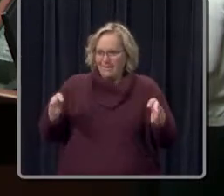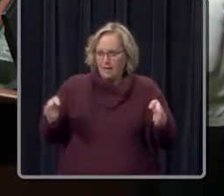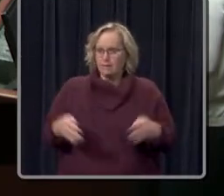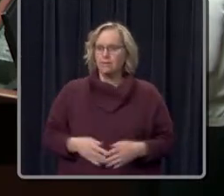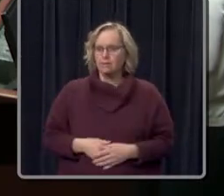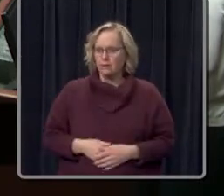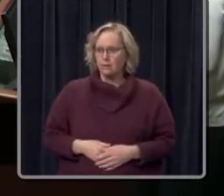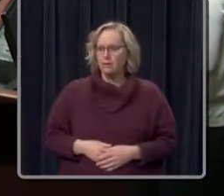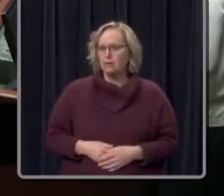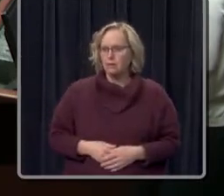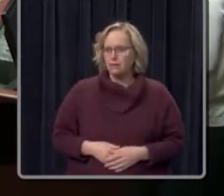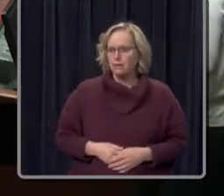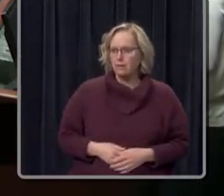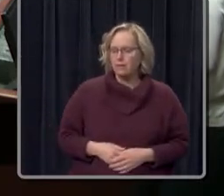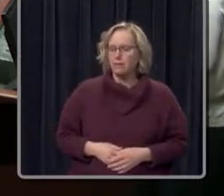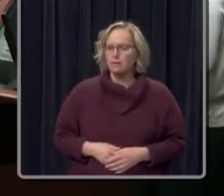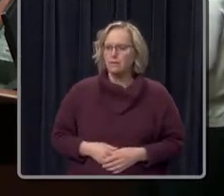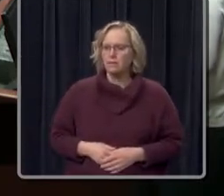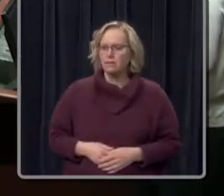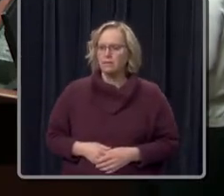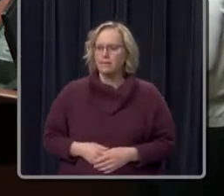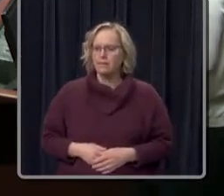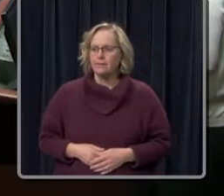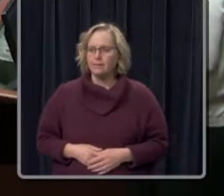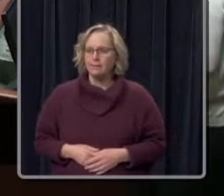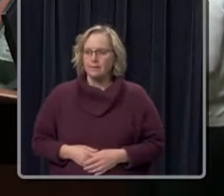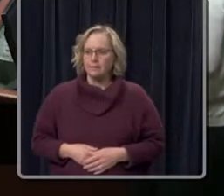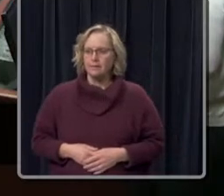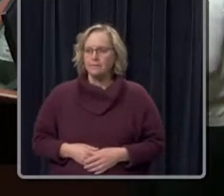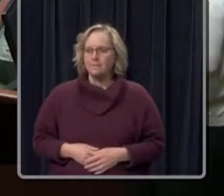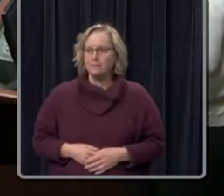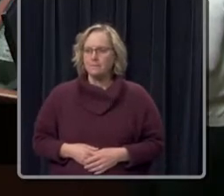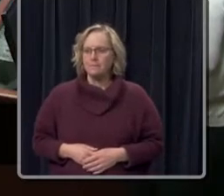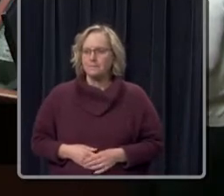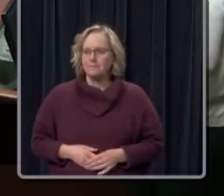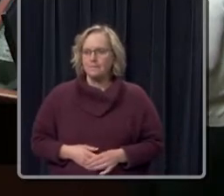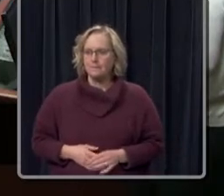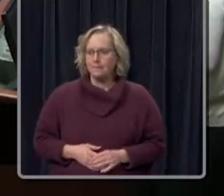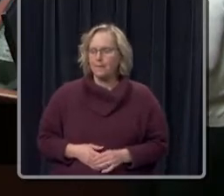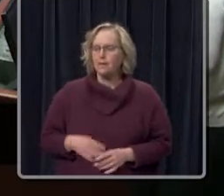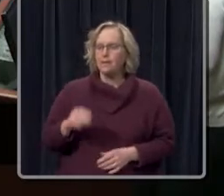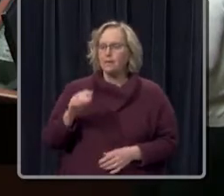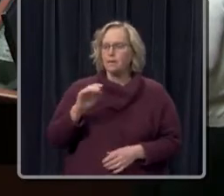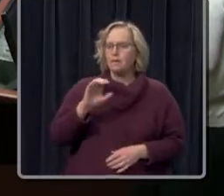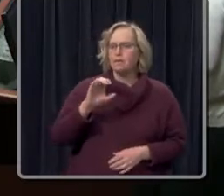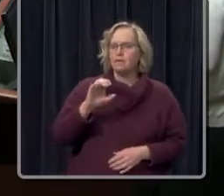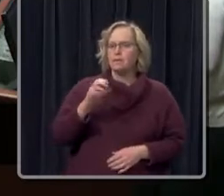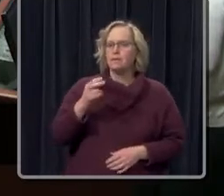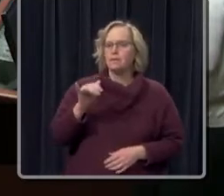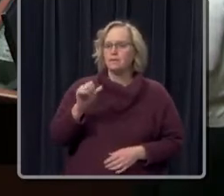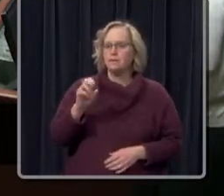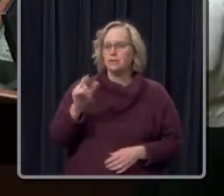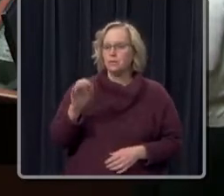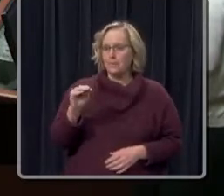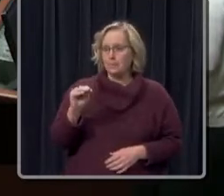Trail comes over here. Come on, Chisholm. Can I have you over here, Chisholm?